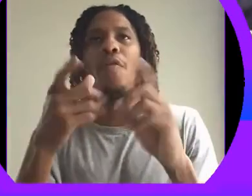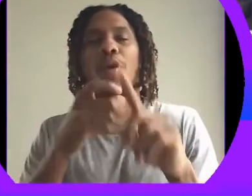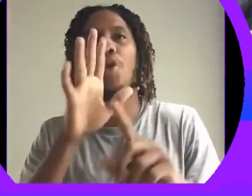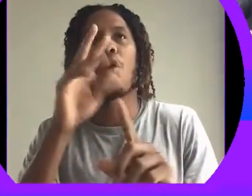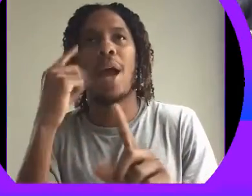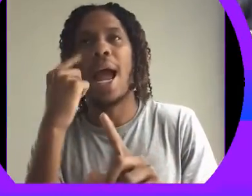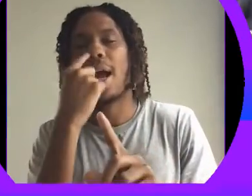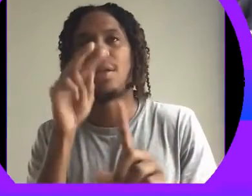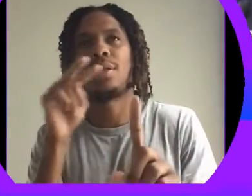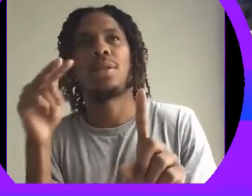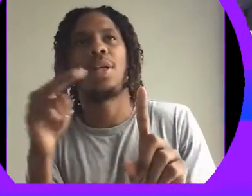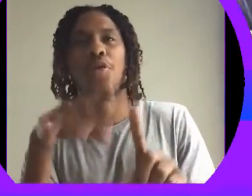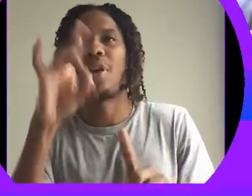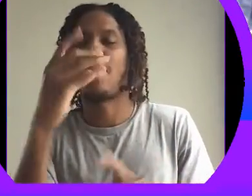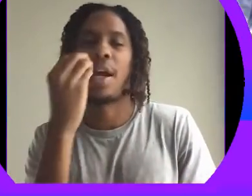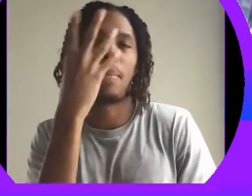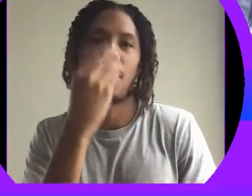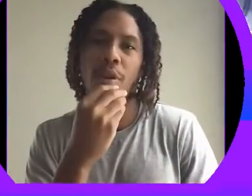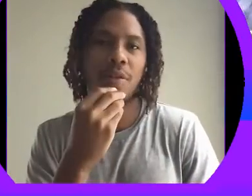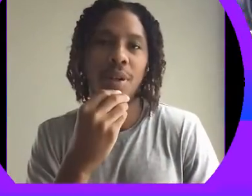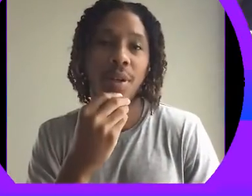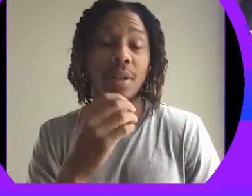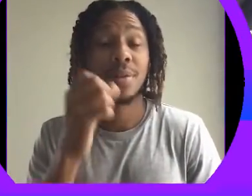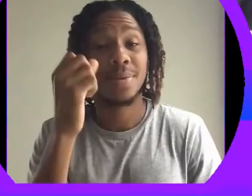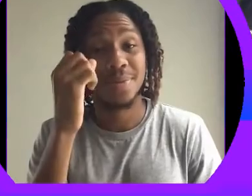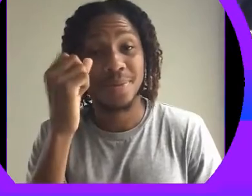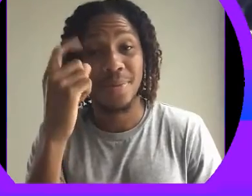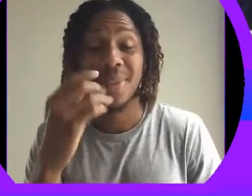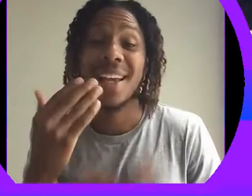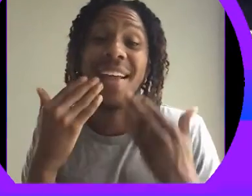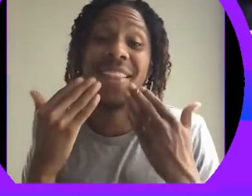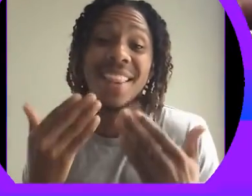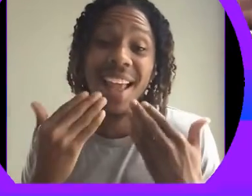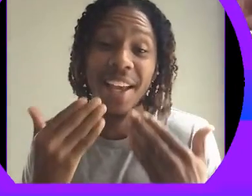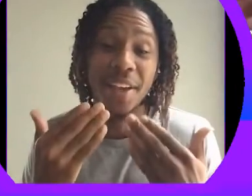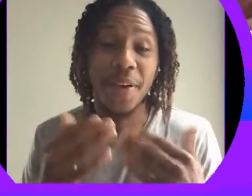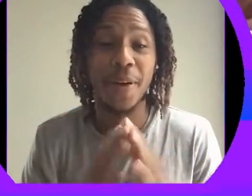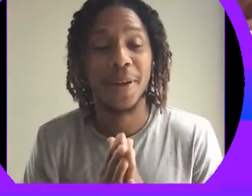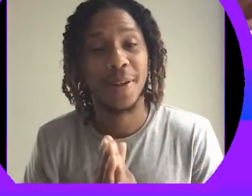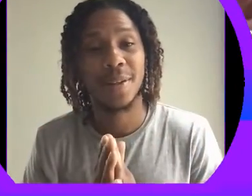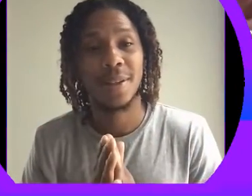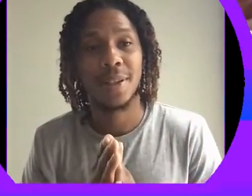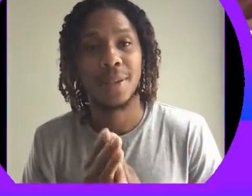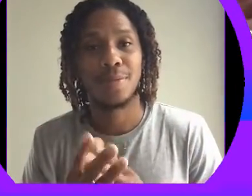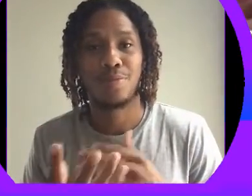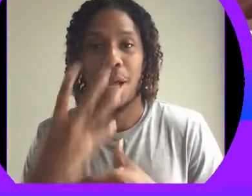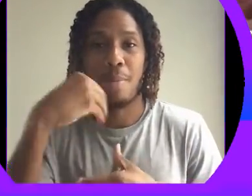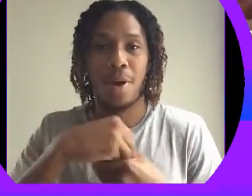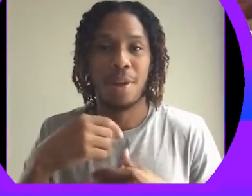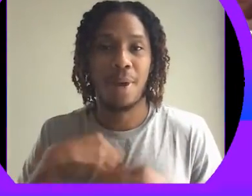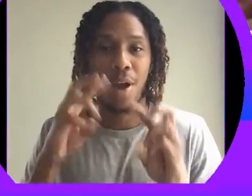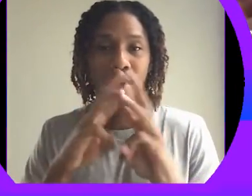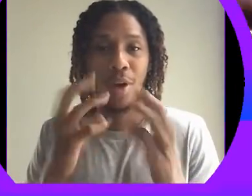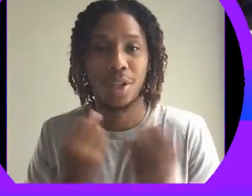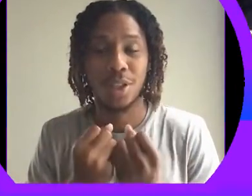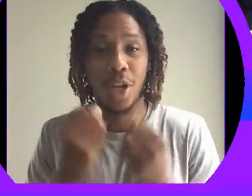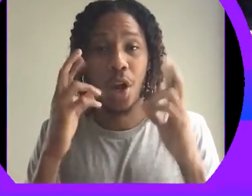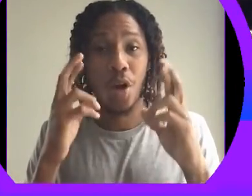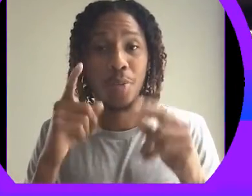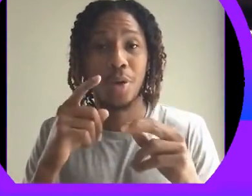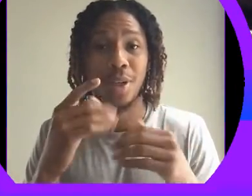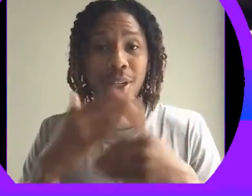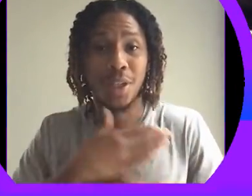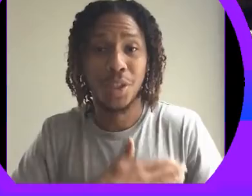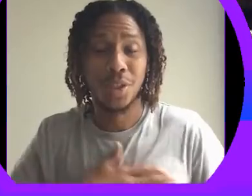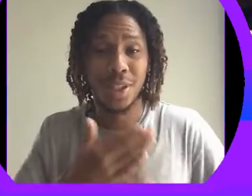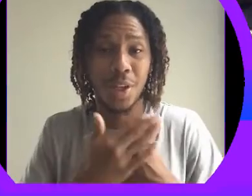it, and you can find beauty in that. Well, folks, thank you for coming to my workshop today. I hope you enjoy the rest of